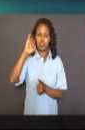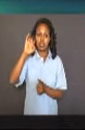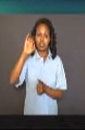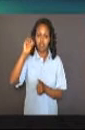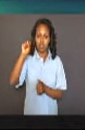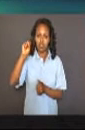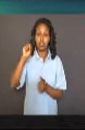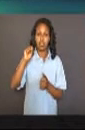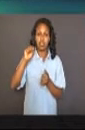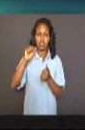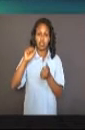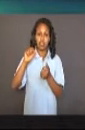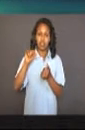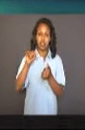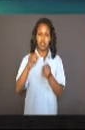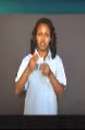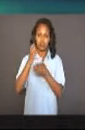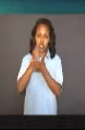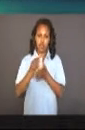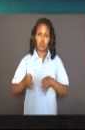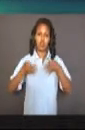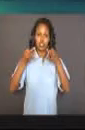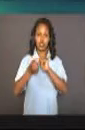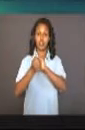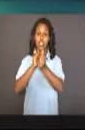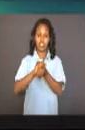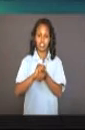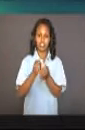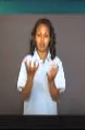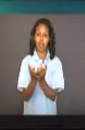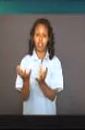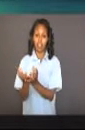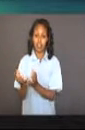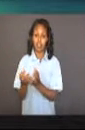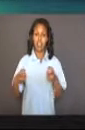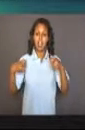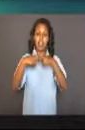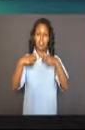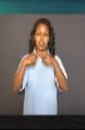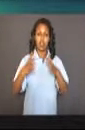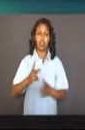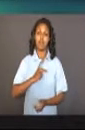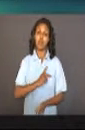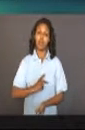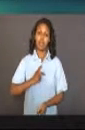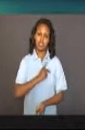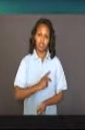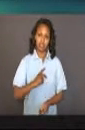a semiconductor to change the material's electrical